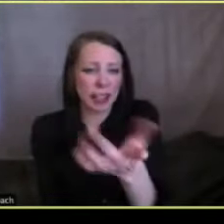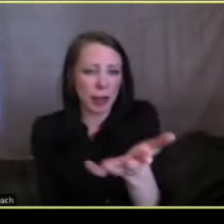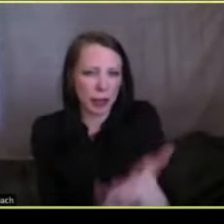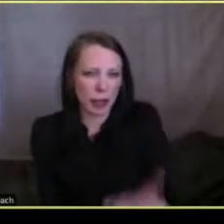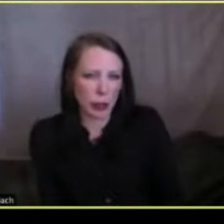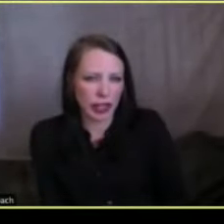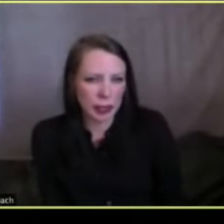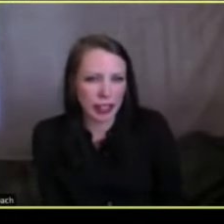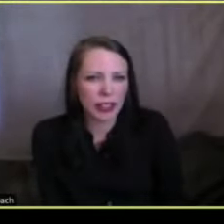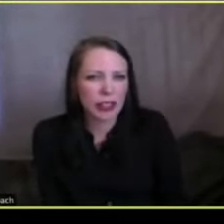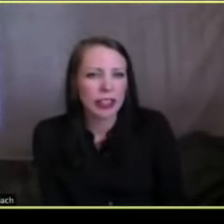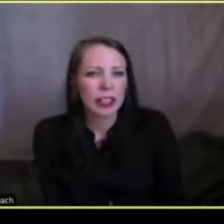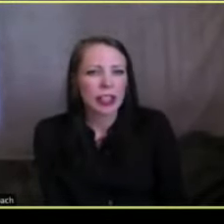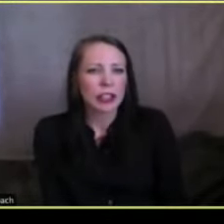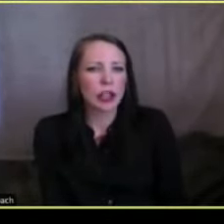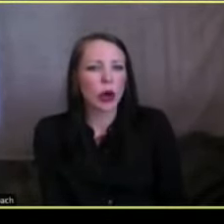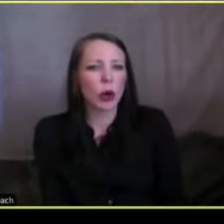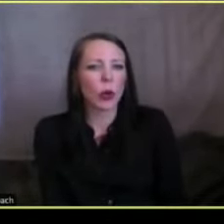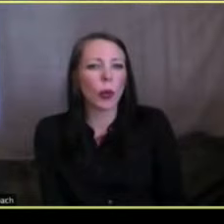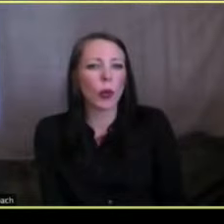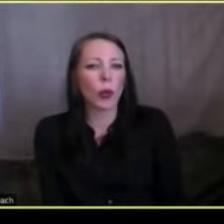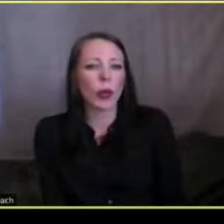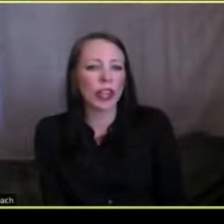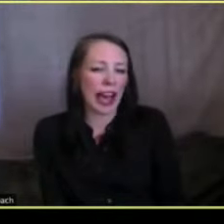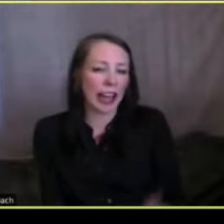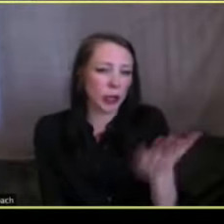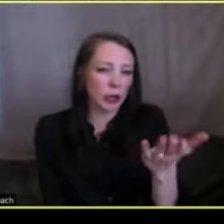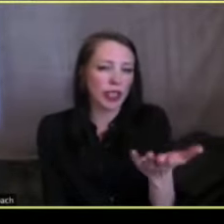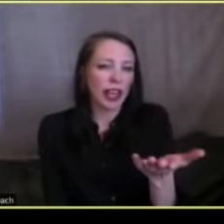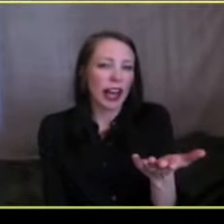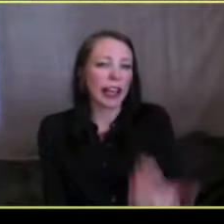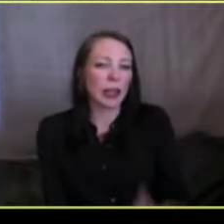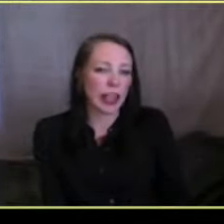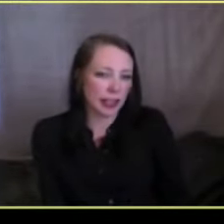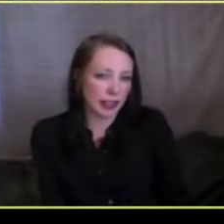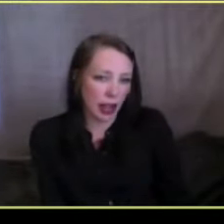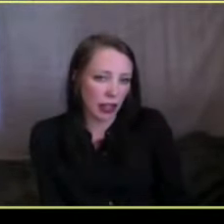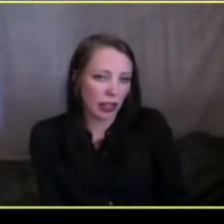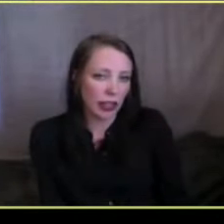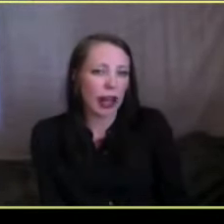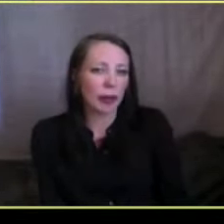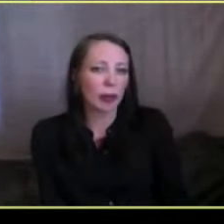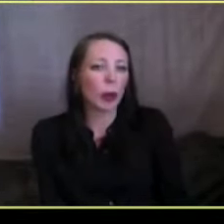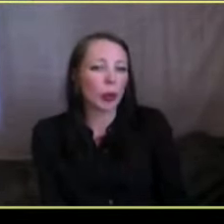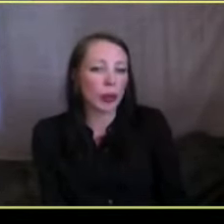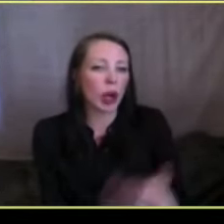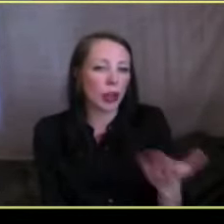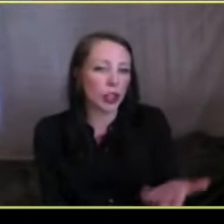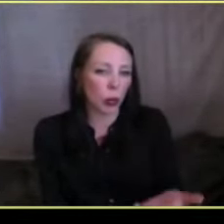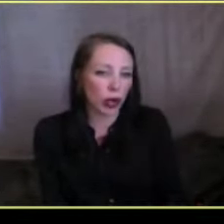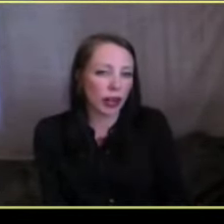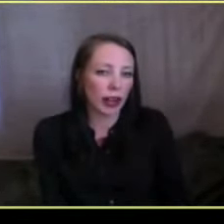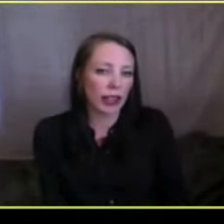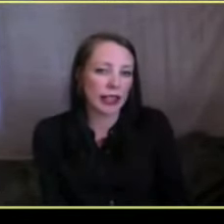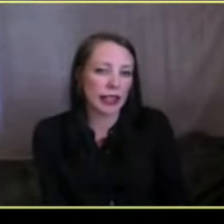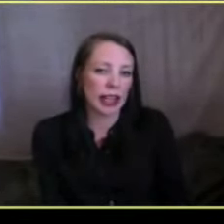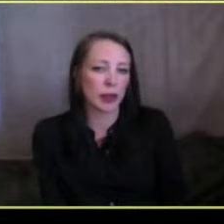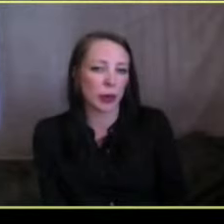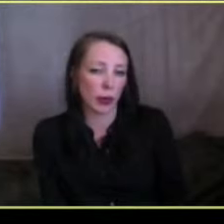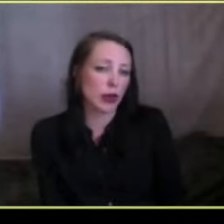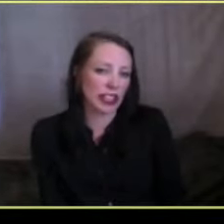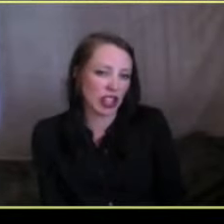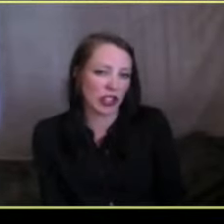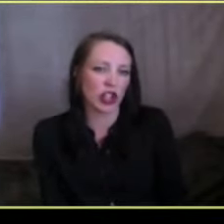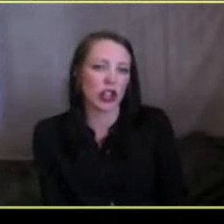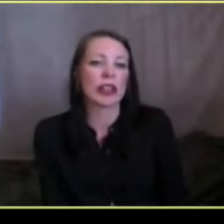Arafat saying, Mohammed, do you want to explain? So I use ASL, but when we go into work, a lot of times, you know,